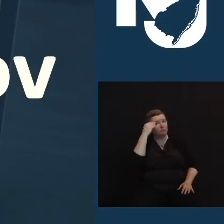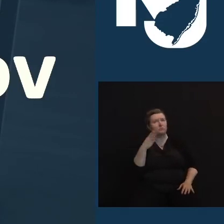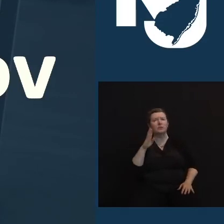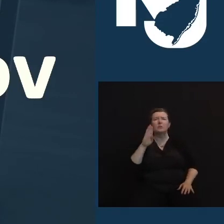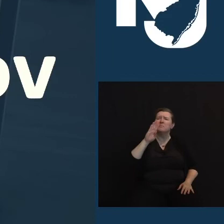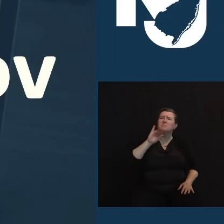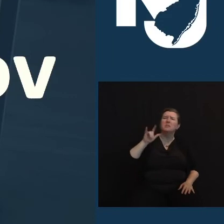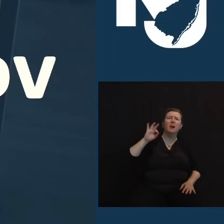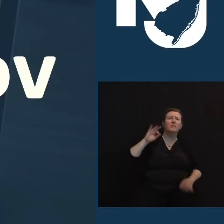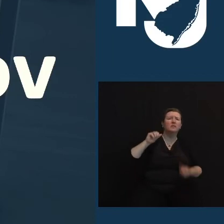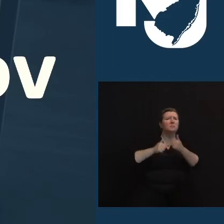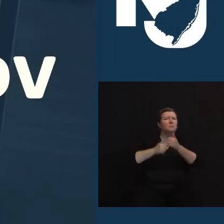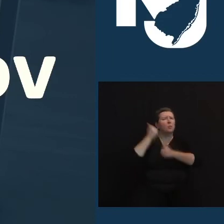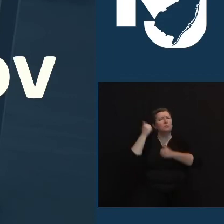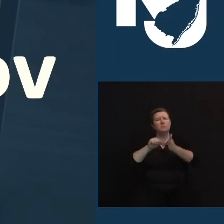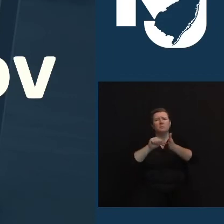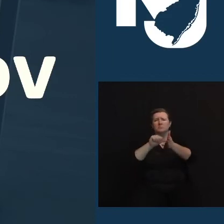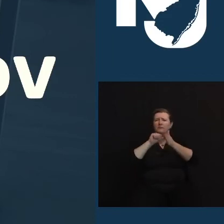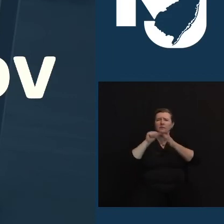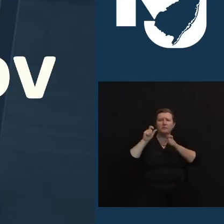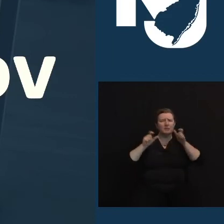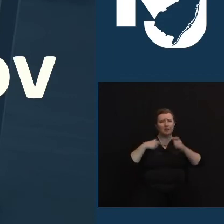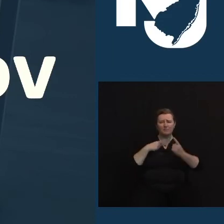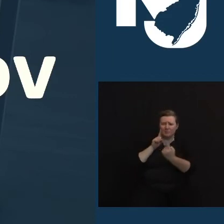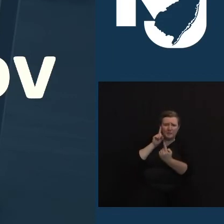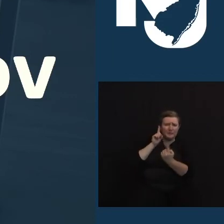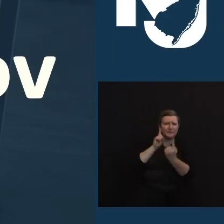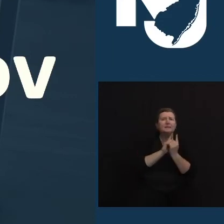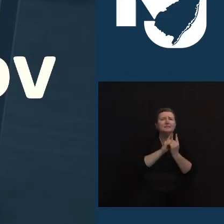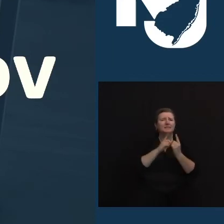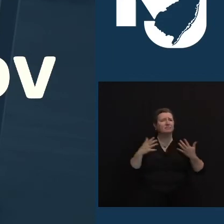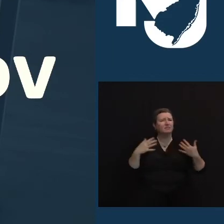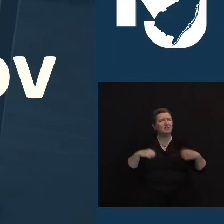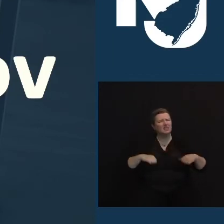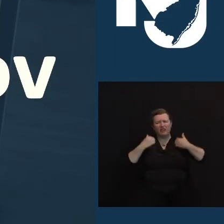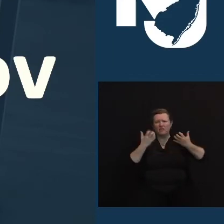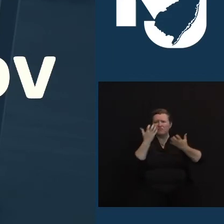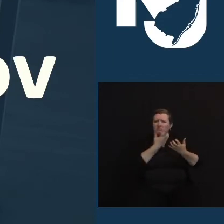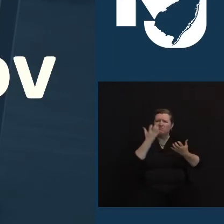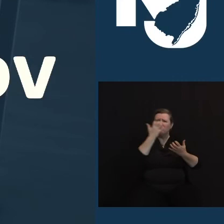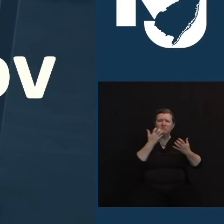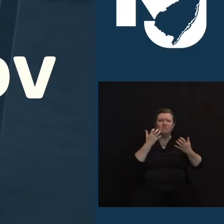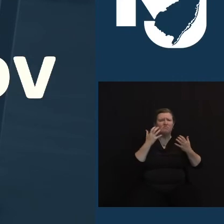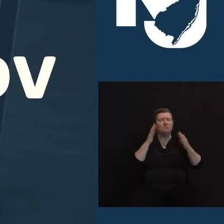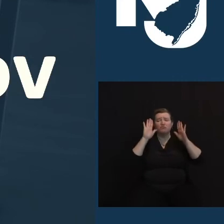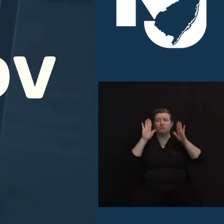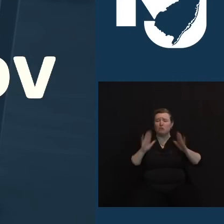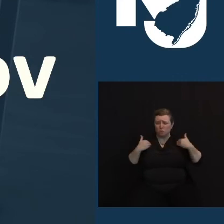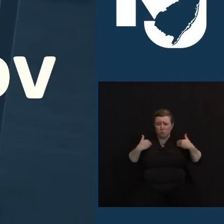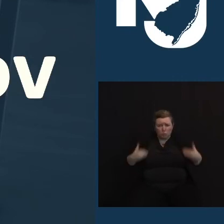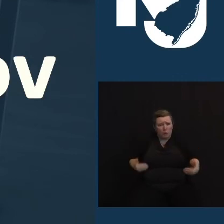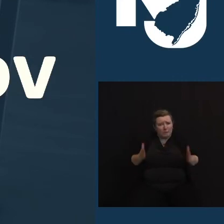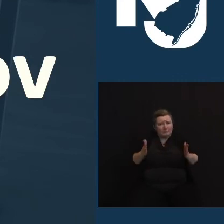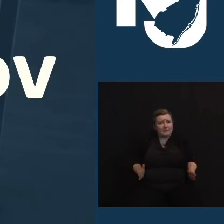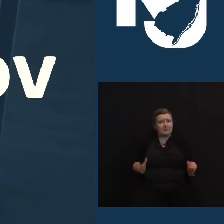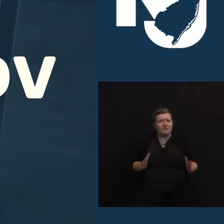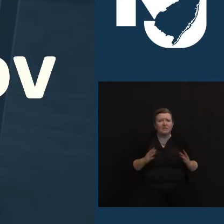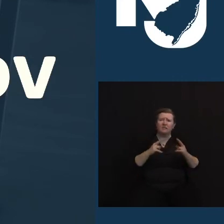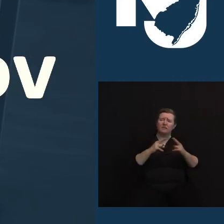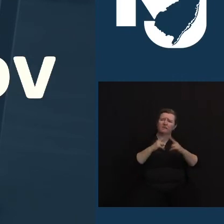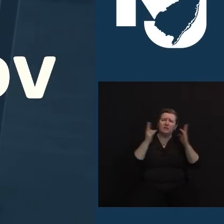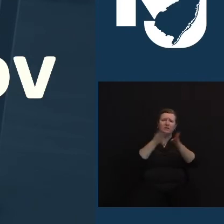impressive guys I've ever met, or persons in my life. He's just an extraordinary human being, an extraordinary professional. He